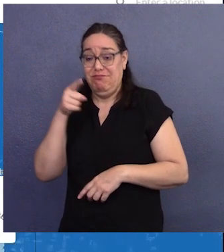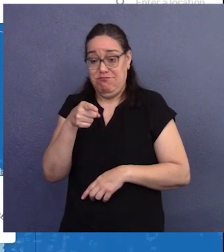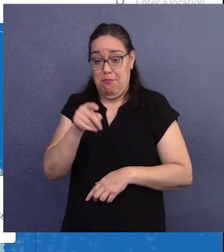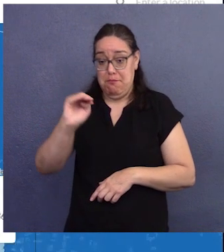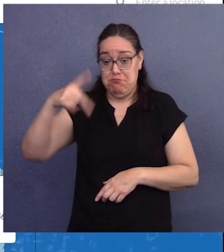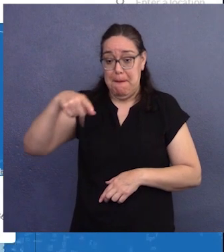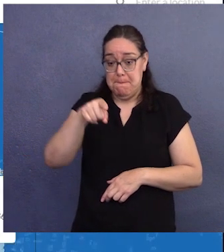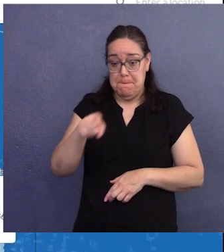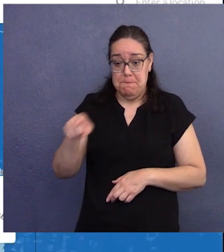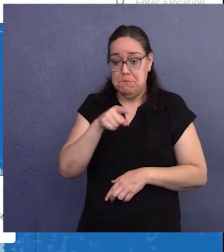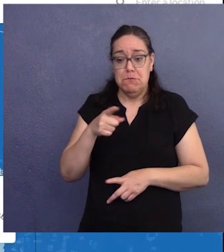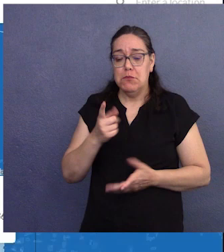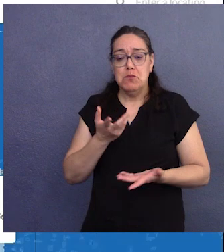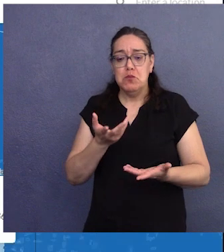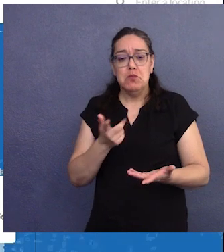is not,